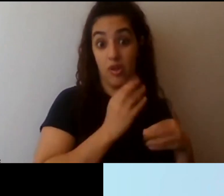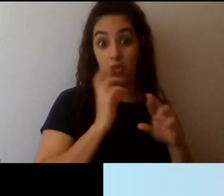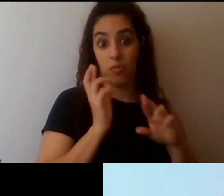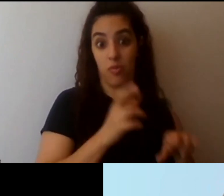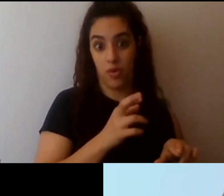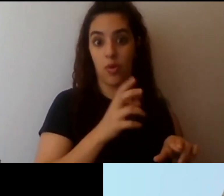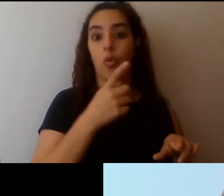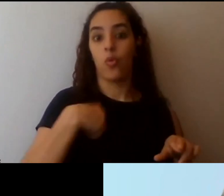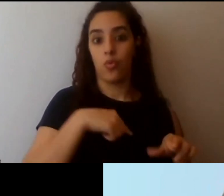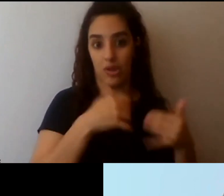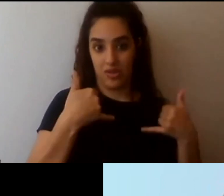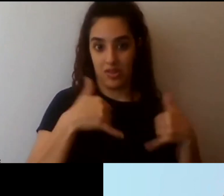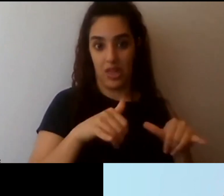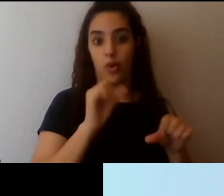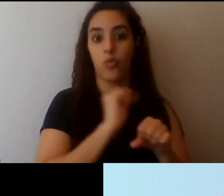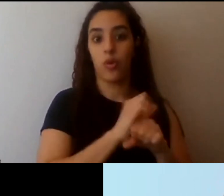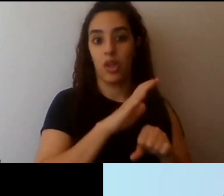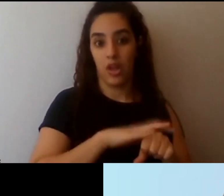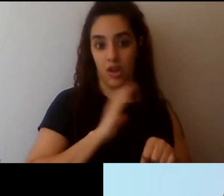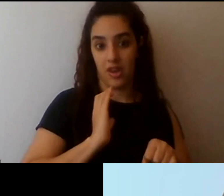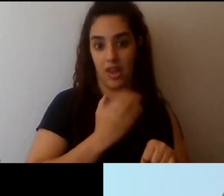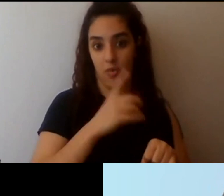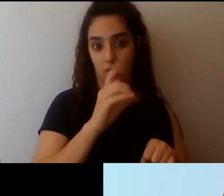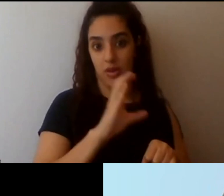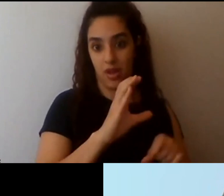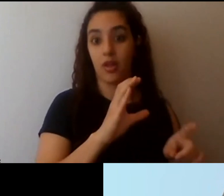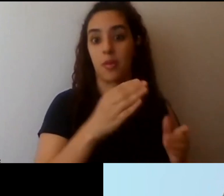which I'm going to get,